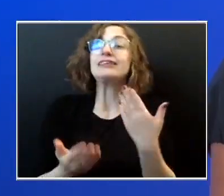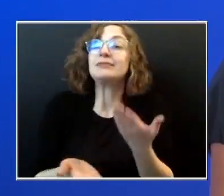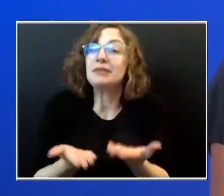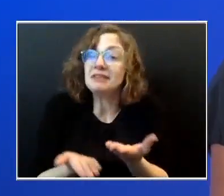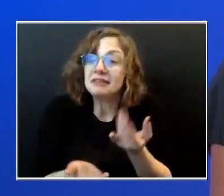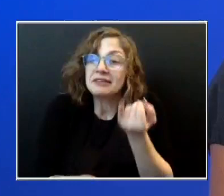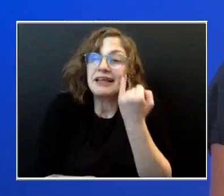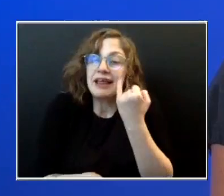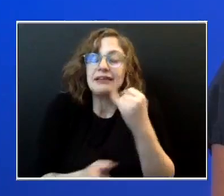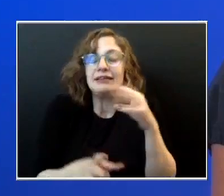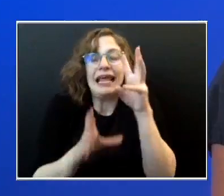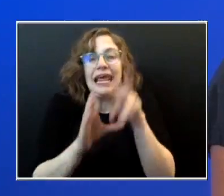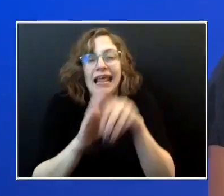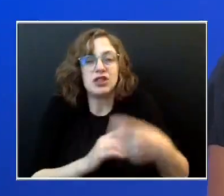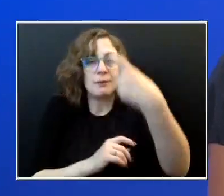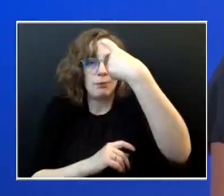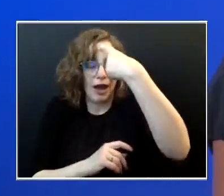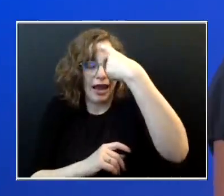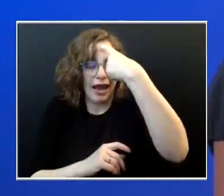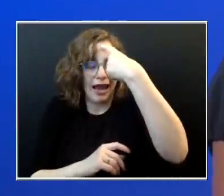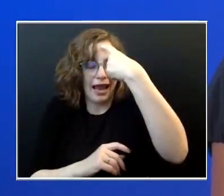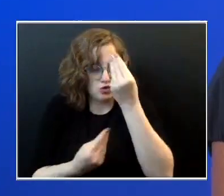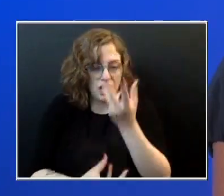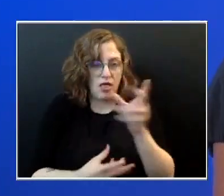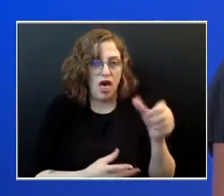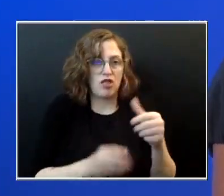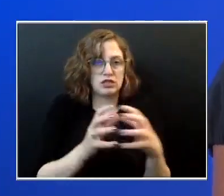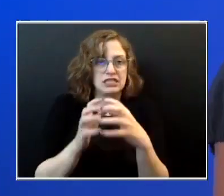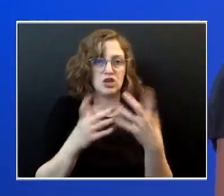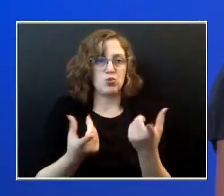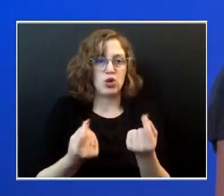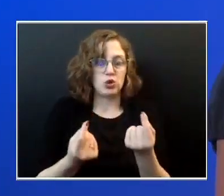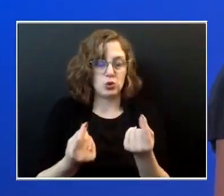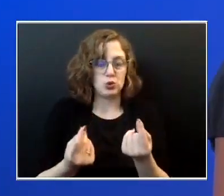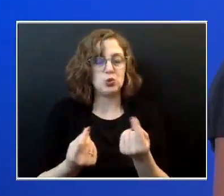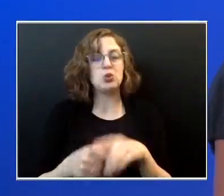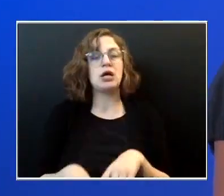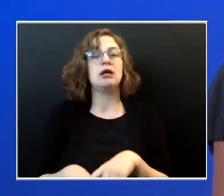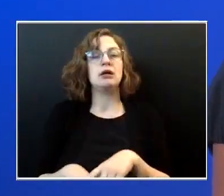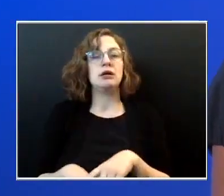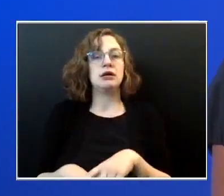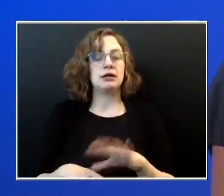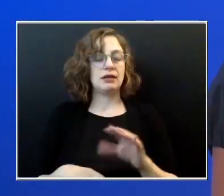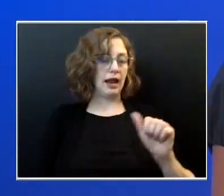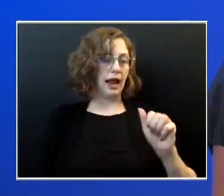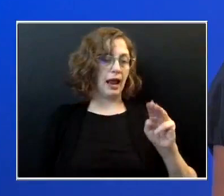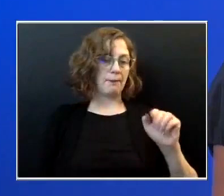amyloid that are impacted by Alzheimer's disease, perhaps to help them maintain their structure, or